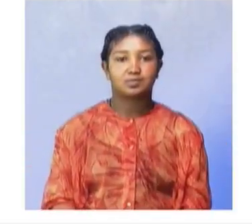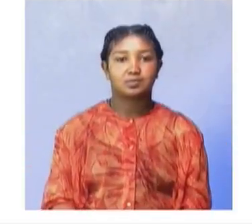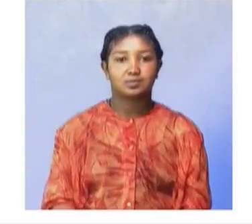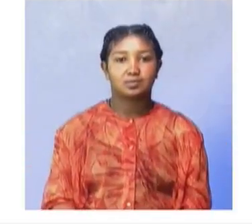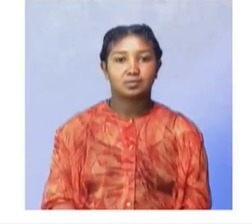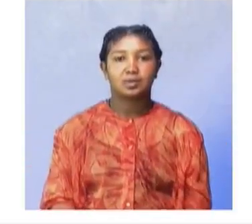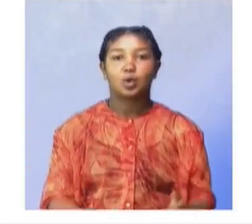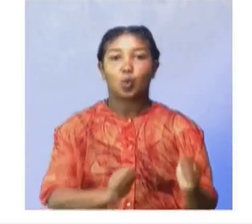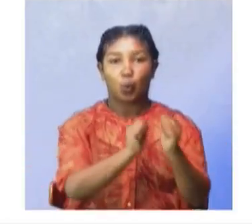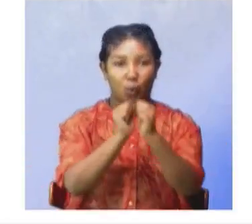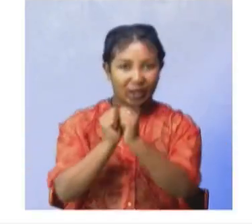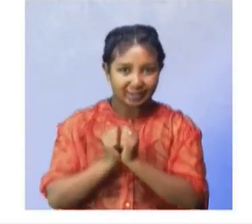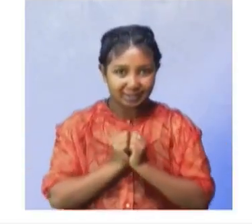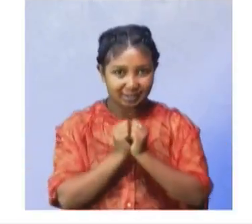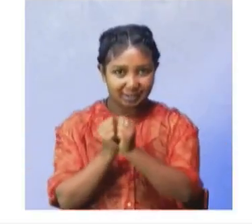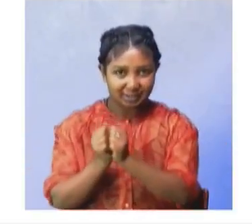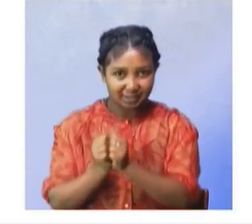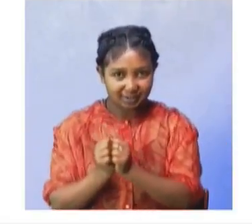with